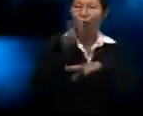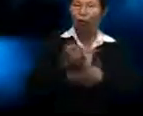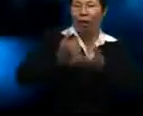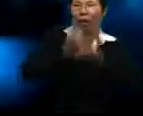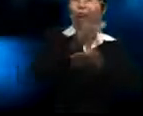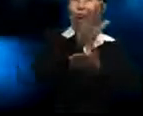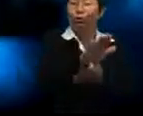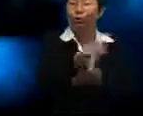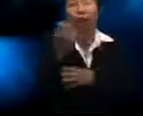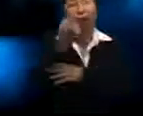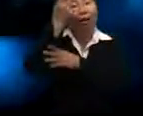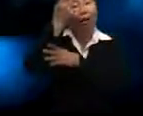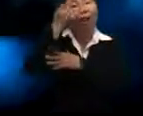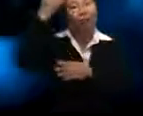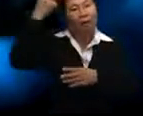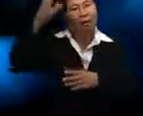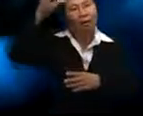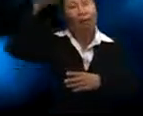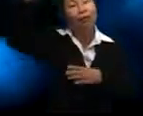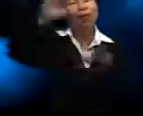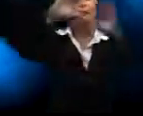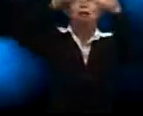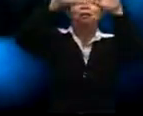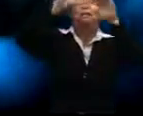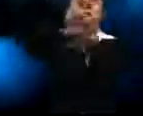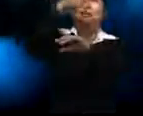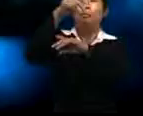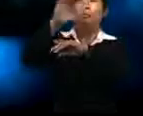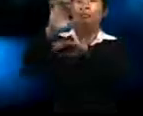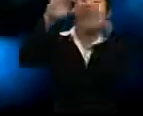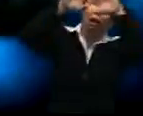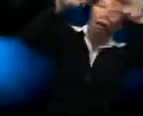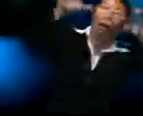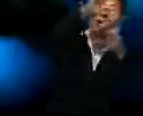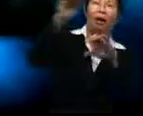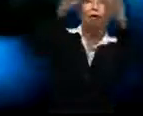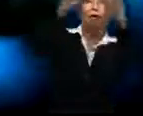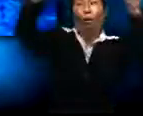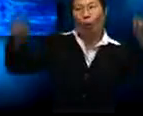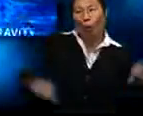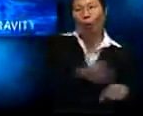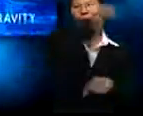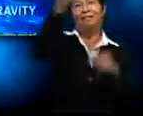help you to understand the concept of space exploration and orbits. Thank you.